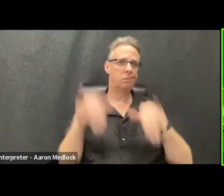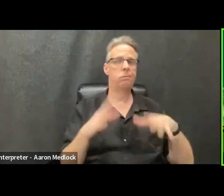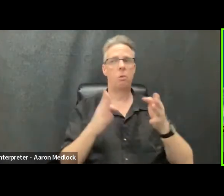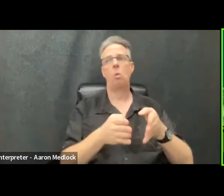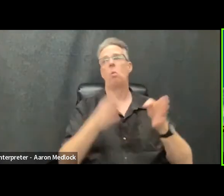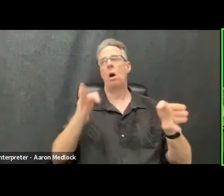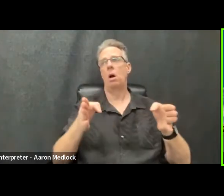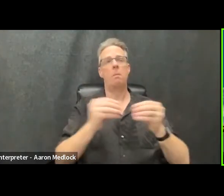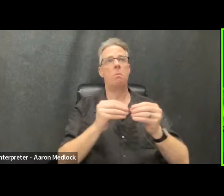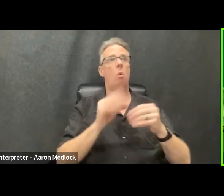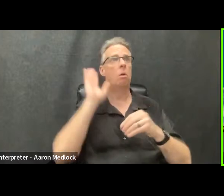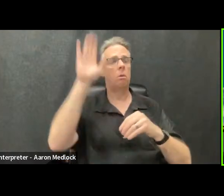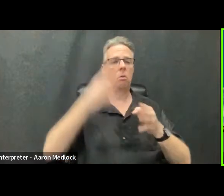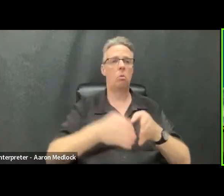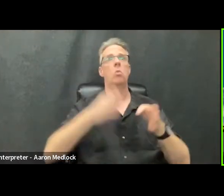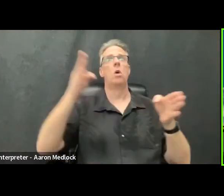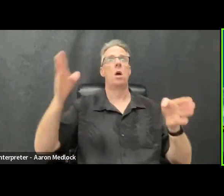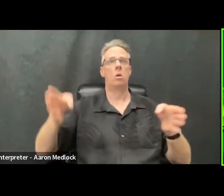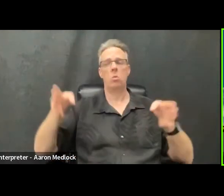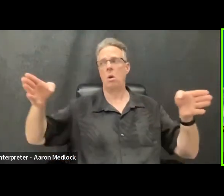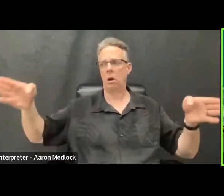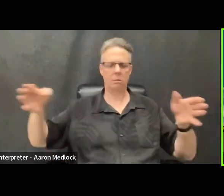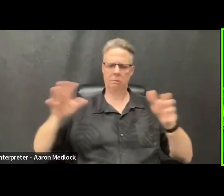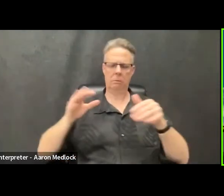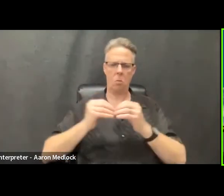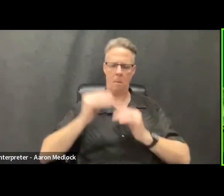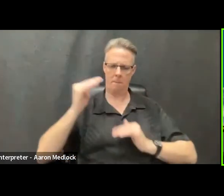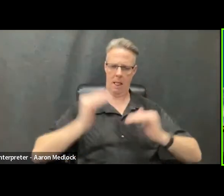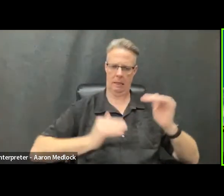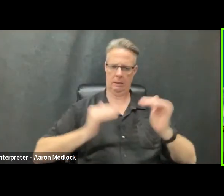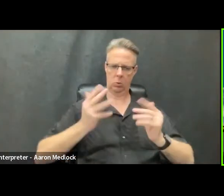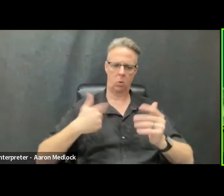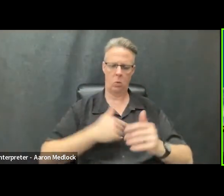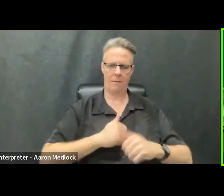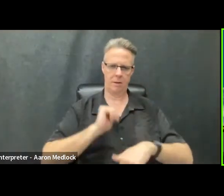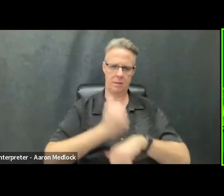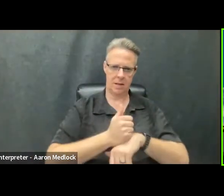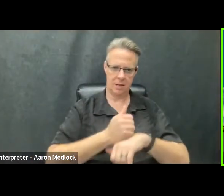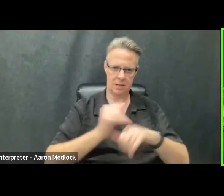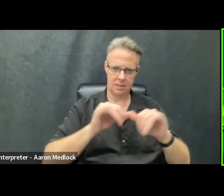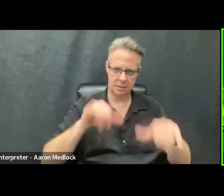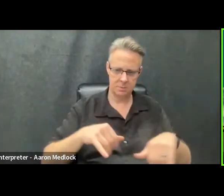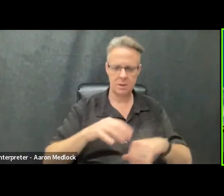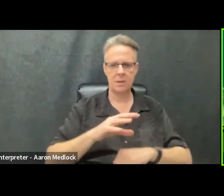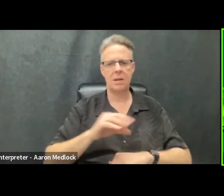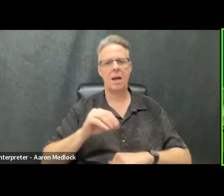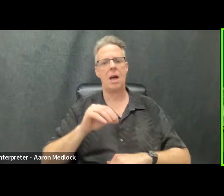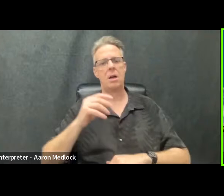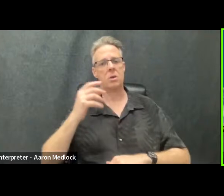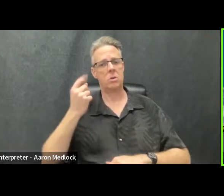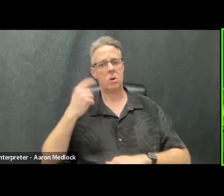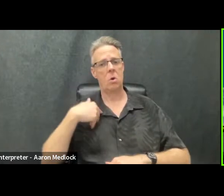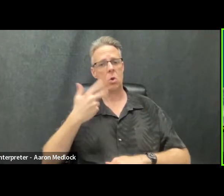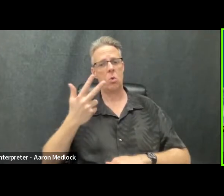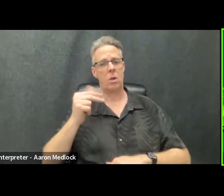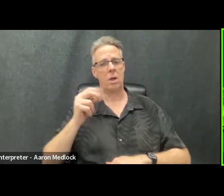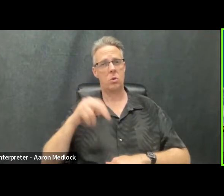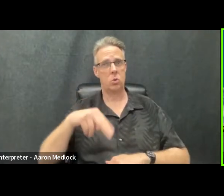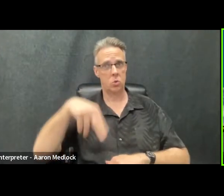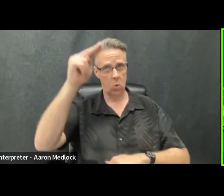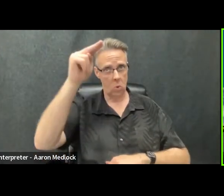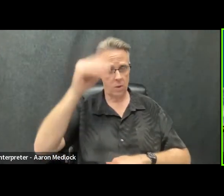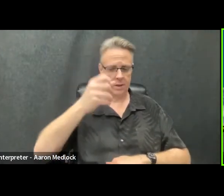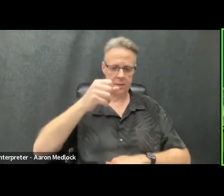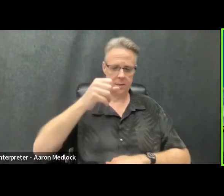forever. Right, Lynn? So you're trying to balance the system. We also have to tie back into 3 lanes north of the project area and 3 lanes south